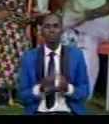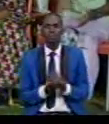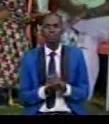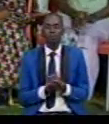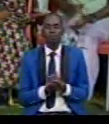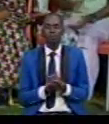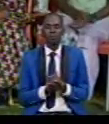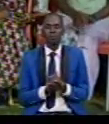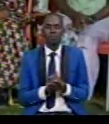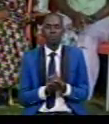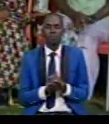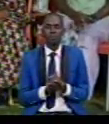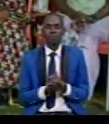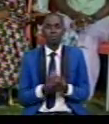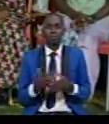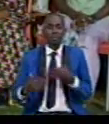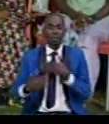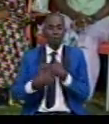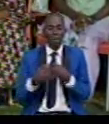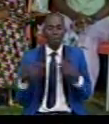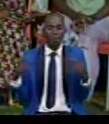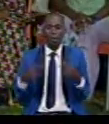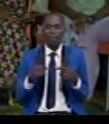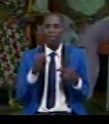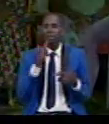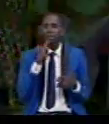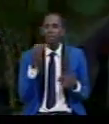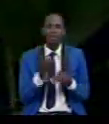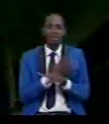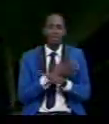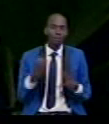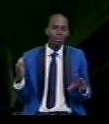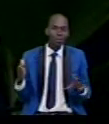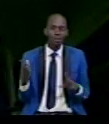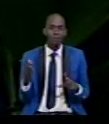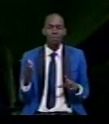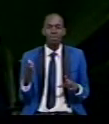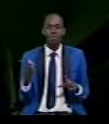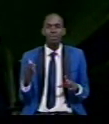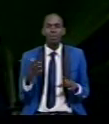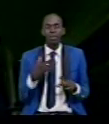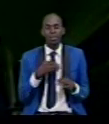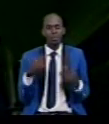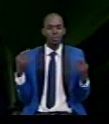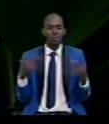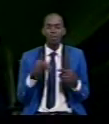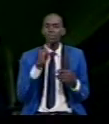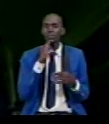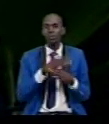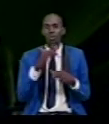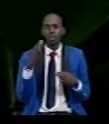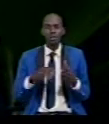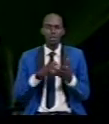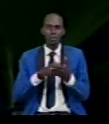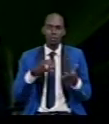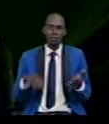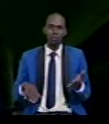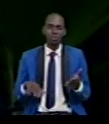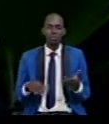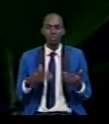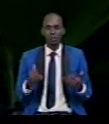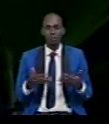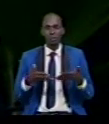is gone. The problem in the spinal cord, totally removed. Let's listen to orchestra